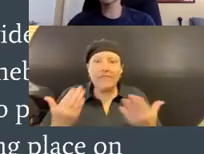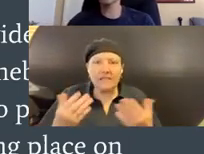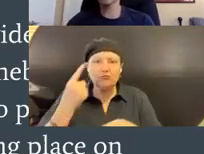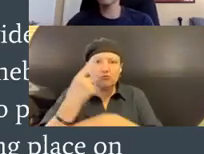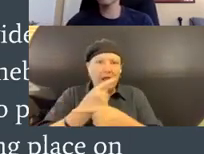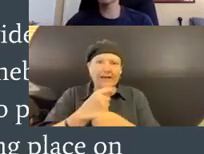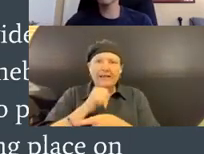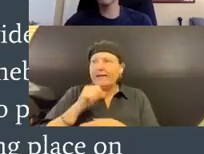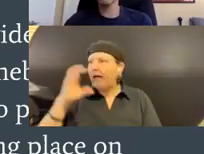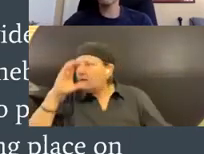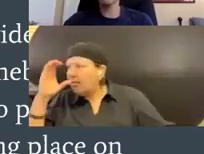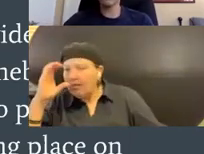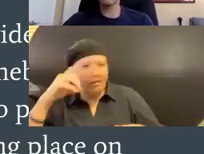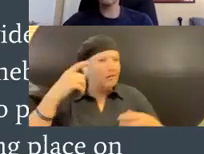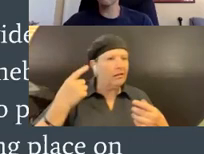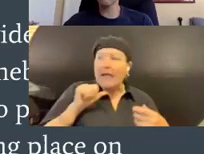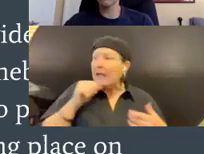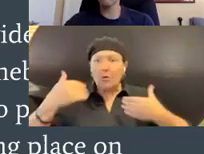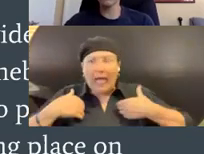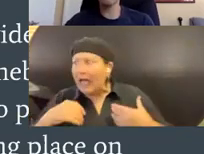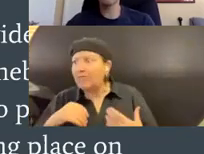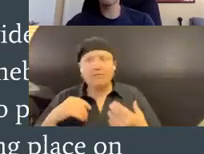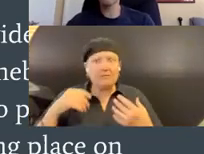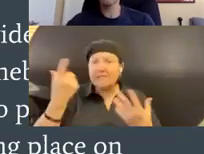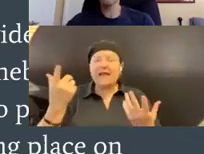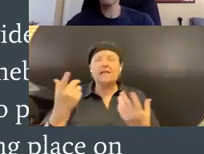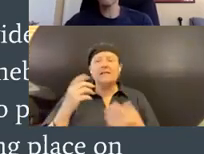with or till they can do some of their math work.